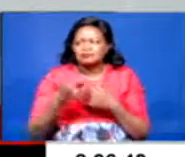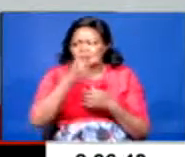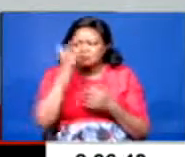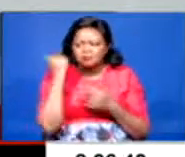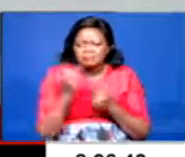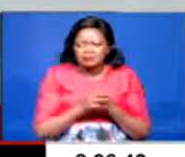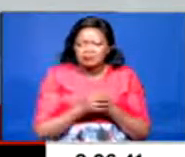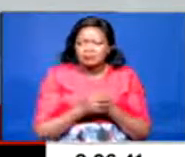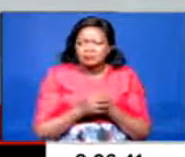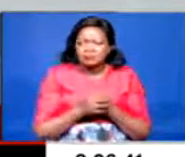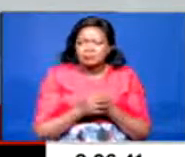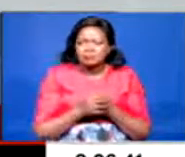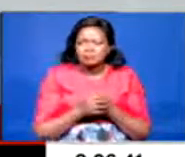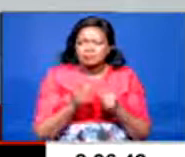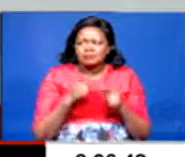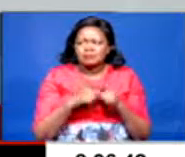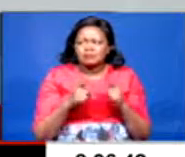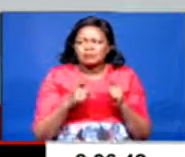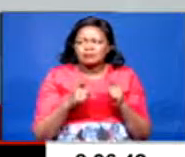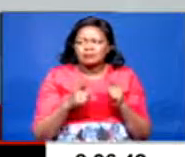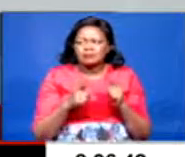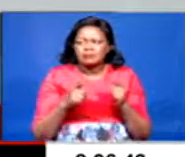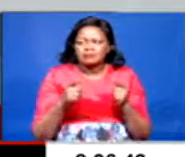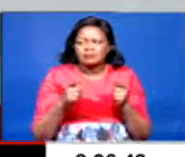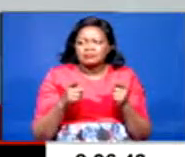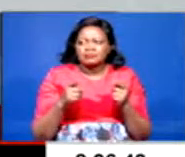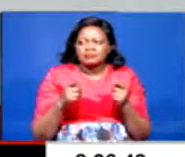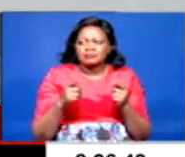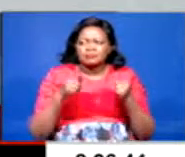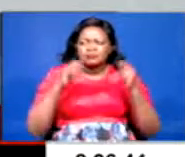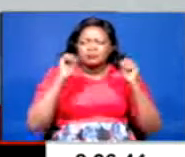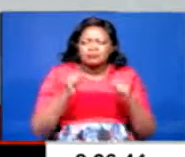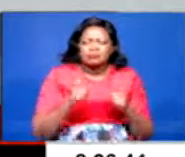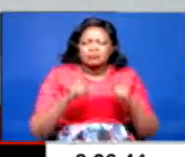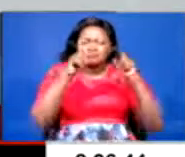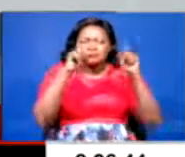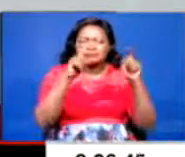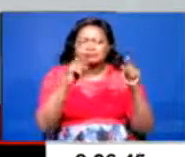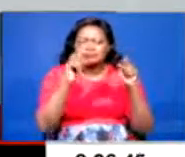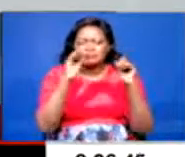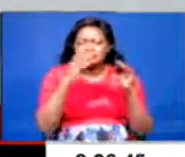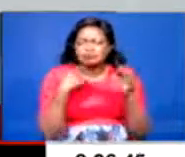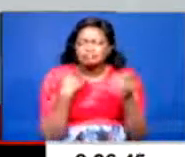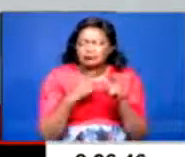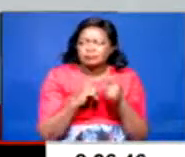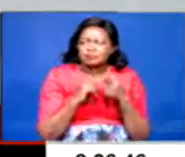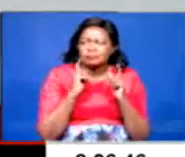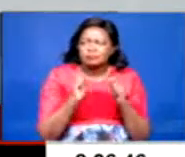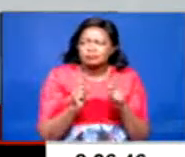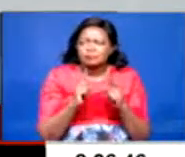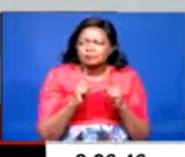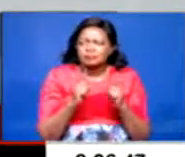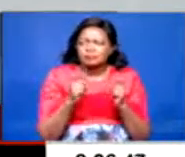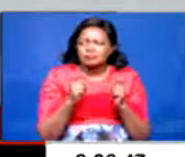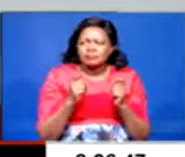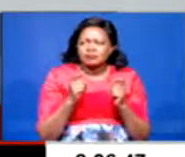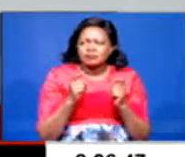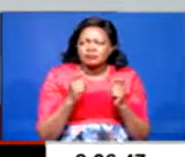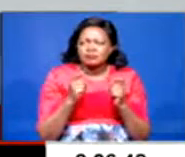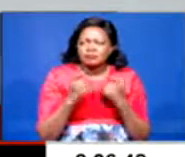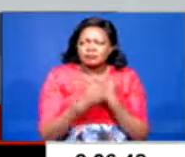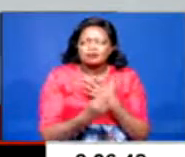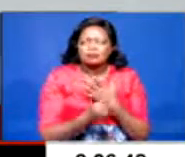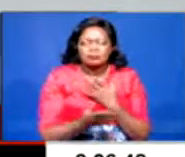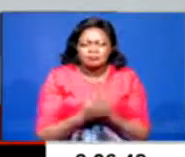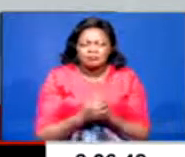been signed. But over and above that, they each are able to take a photograph if they want. They can take an electronic copy of the